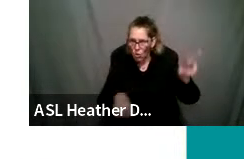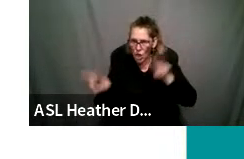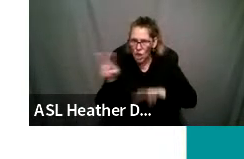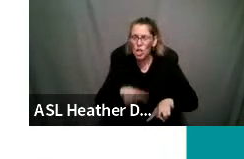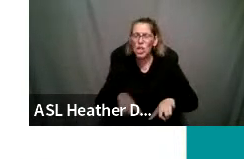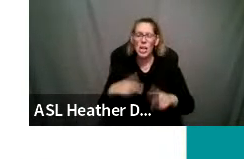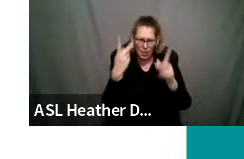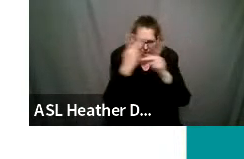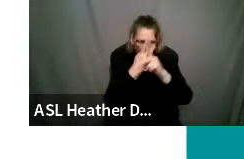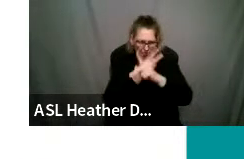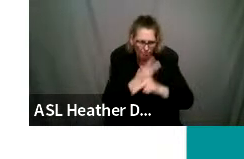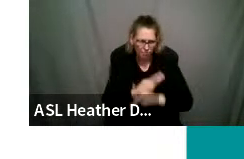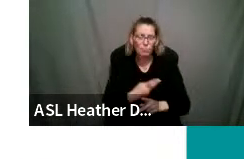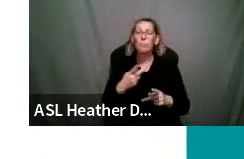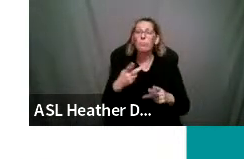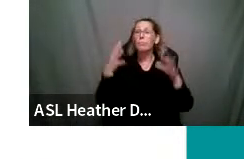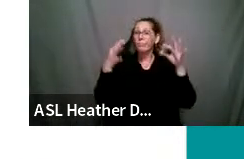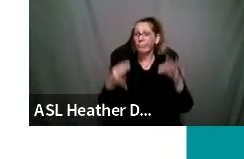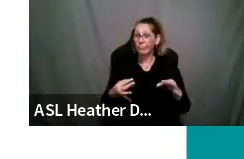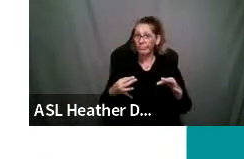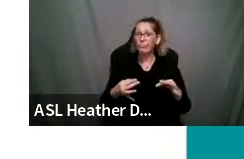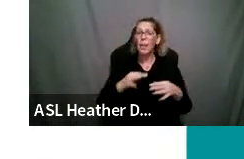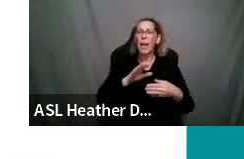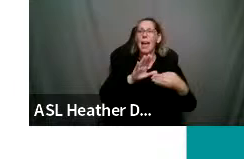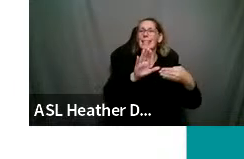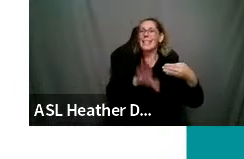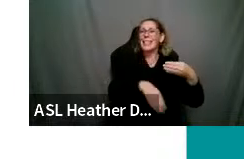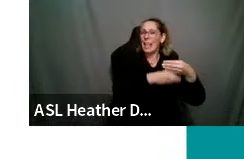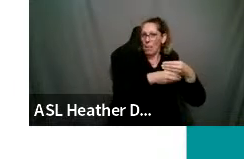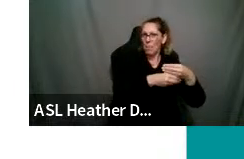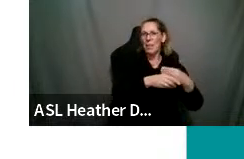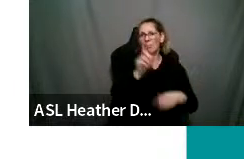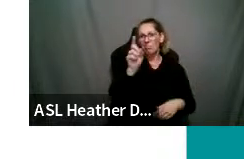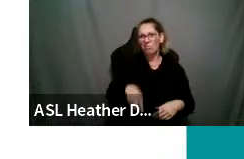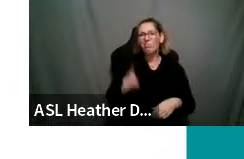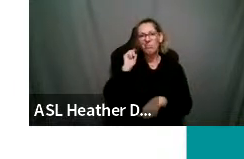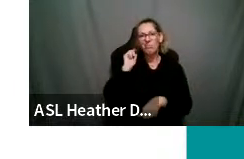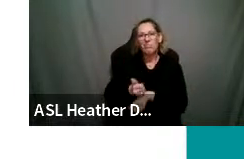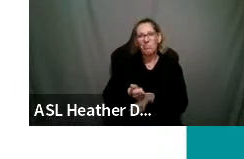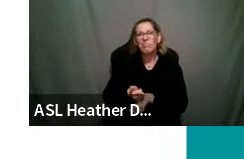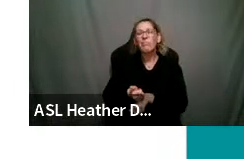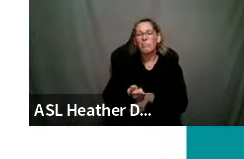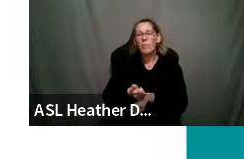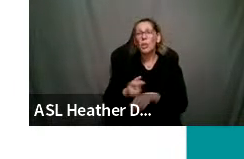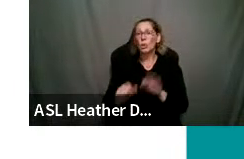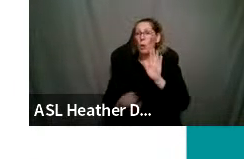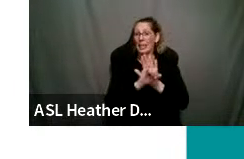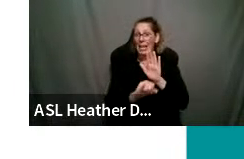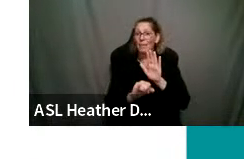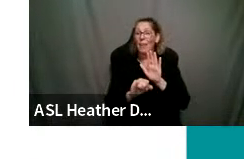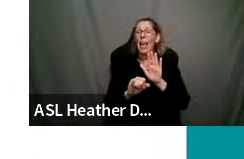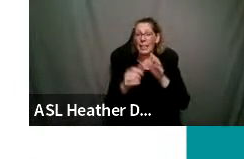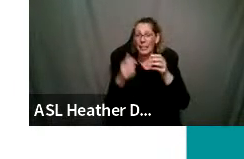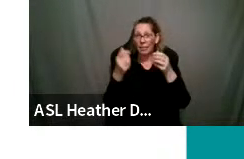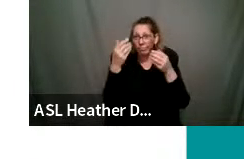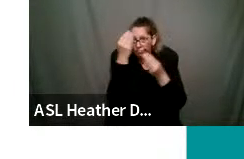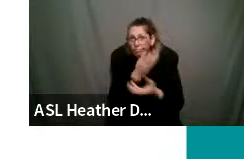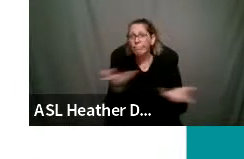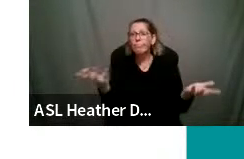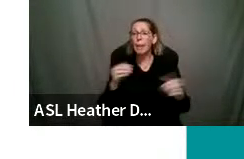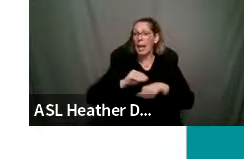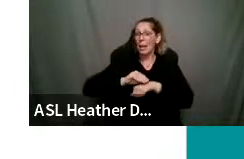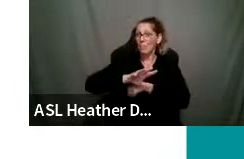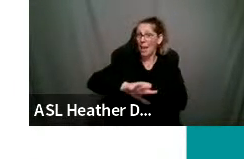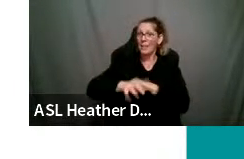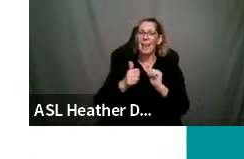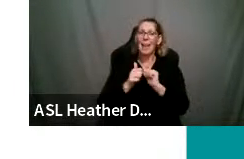those changes, and determined that a supplemental should be prepared to identify and disclose impacts and ways to